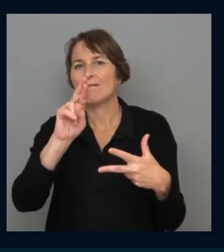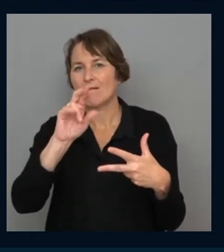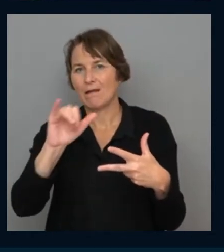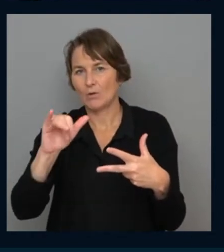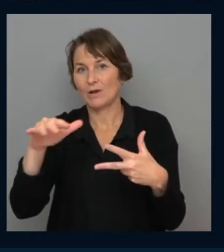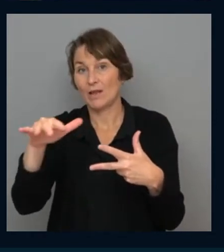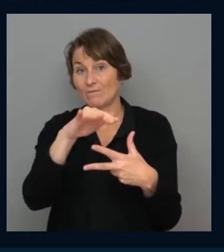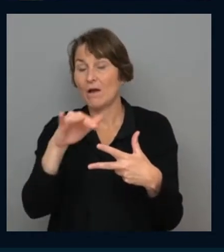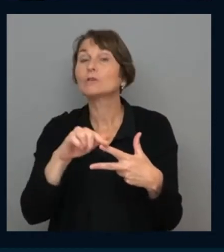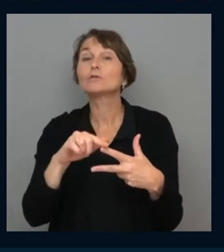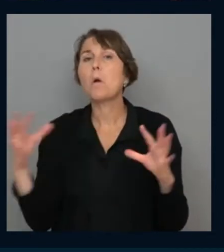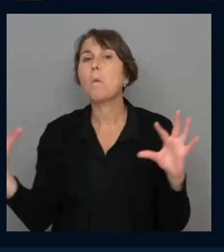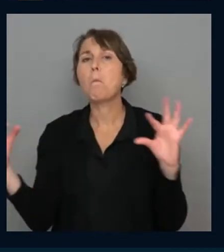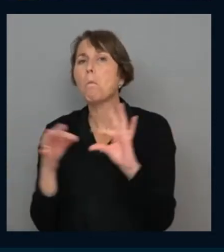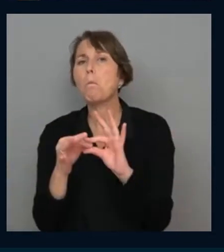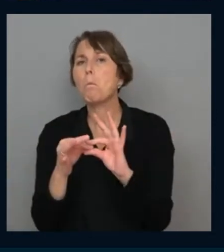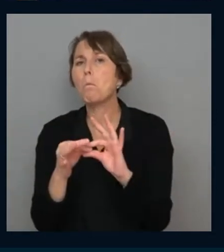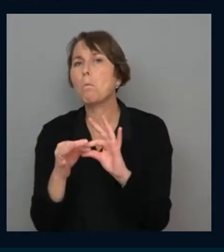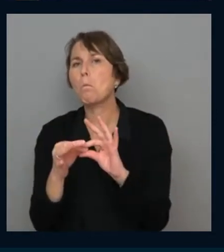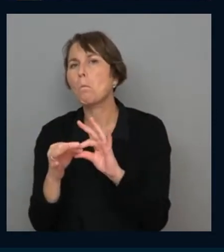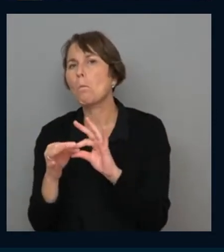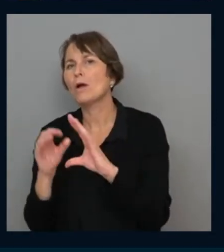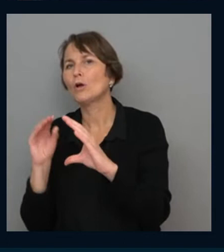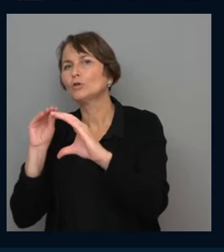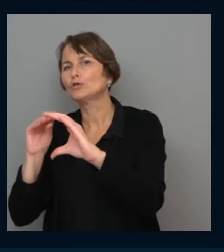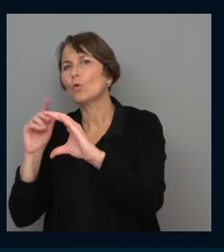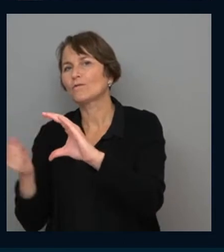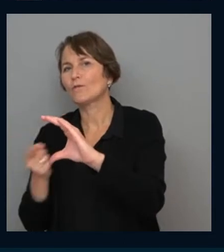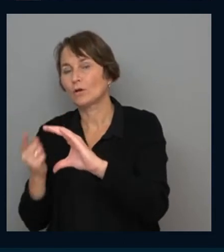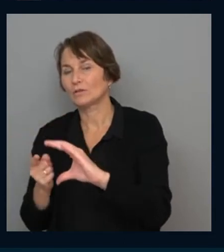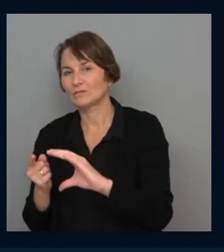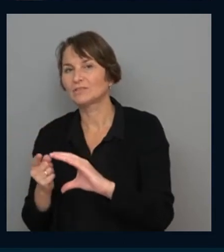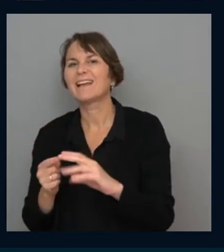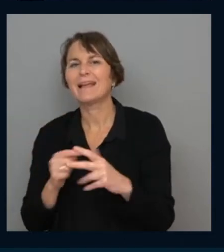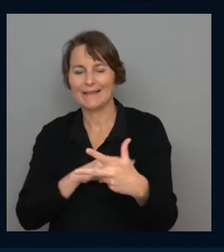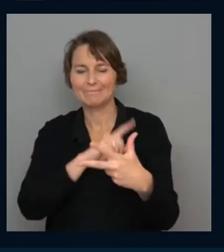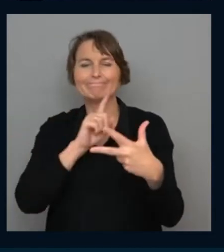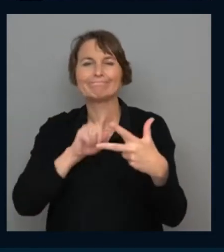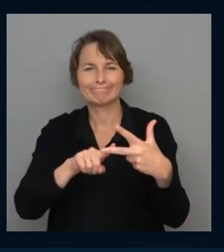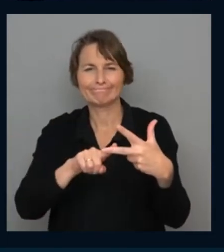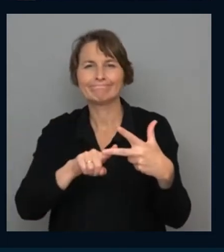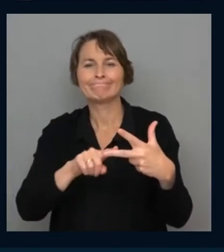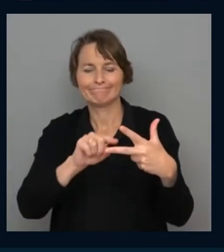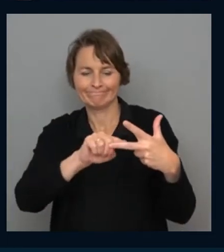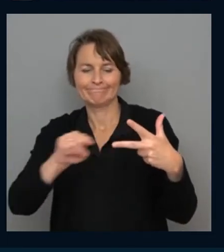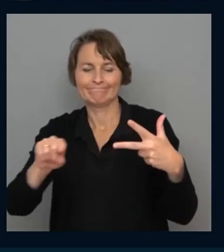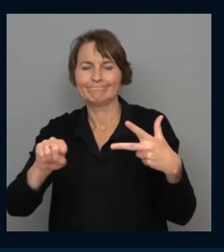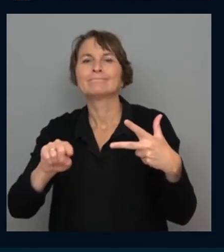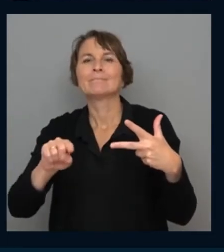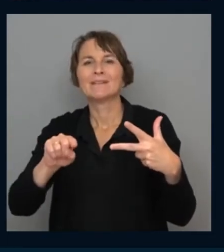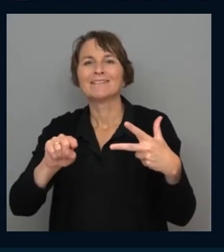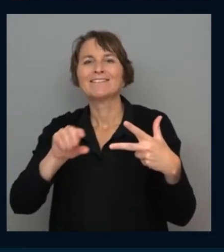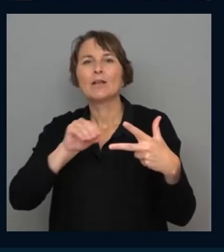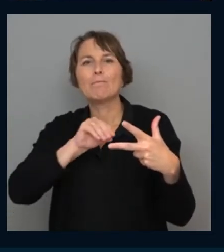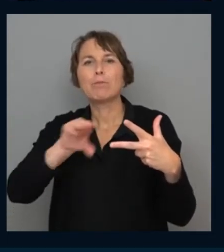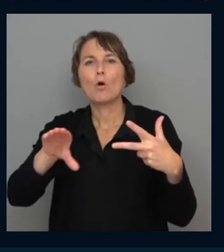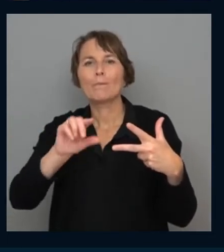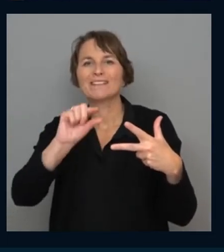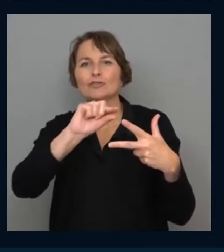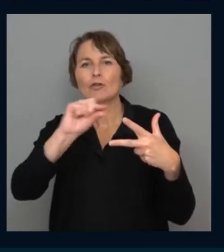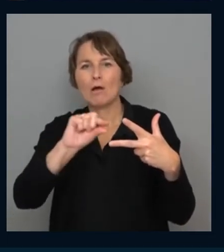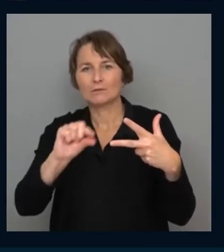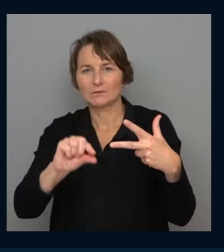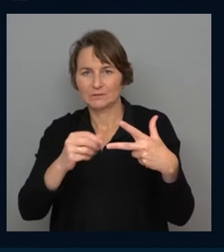going to use my Azure web app. And we have something called deployment slots. So I'm in my production environment. I go down to deployment slots. Now I've